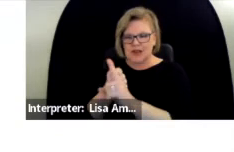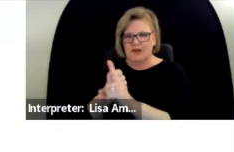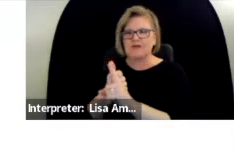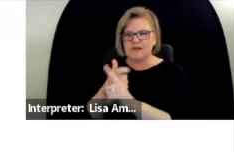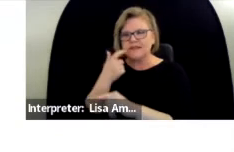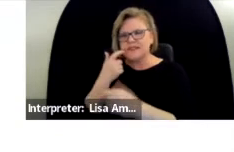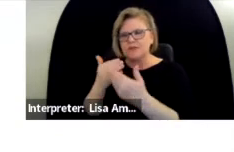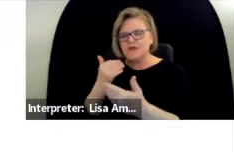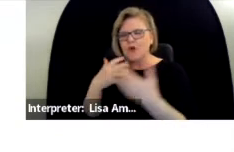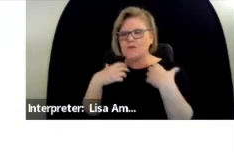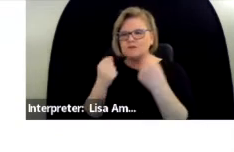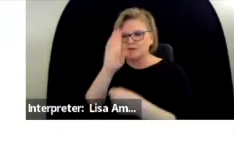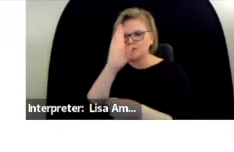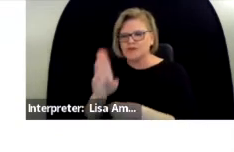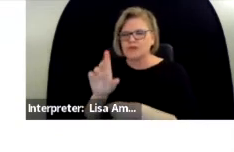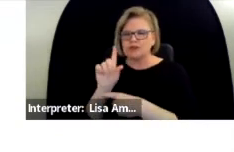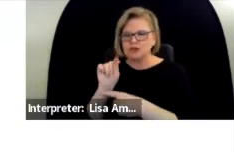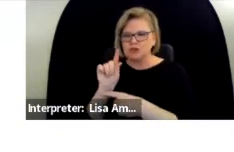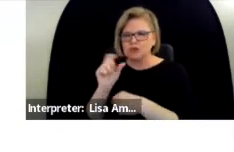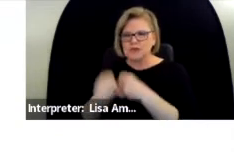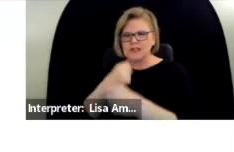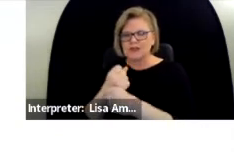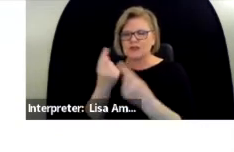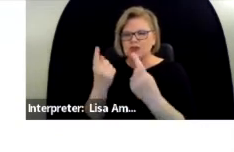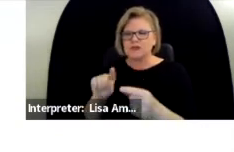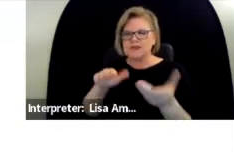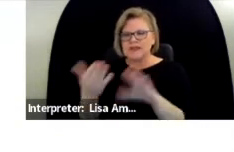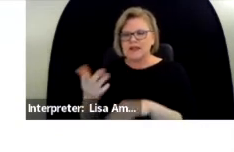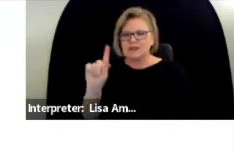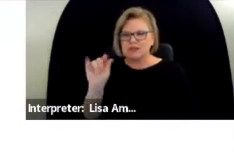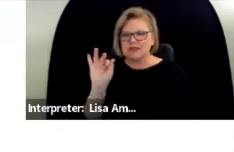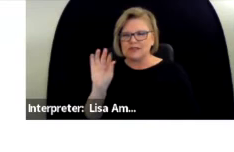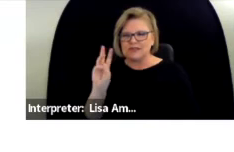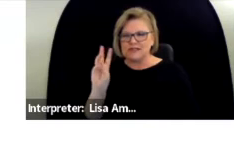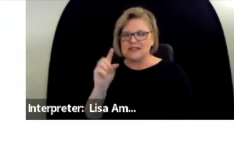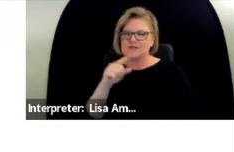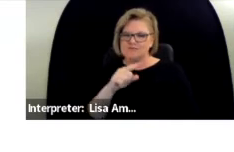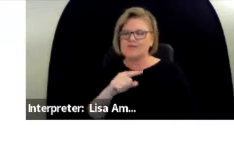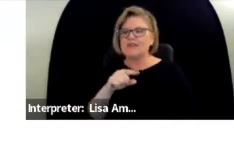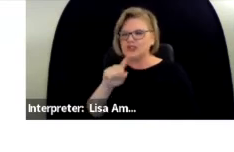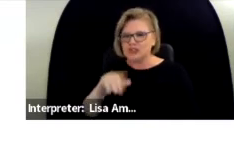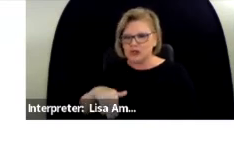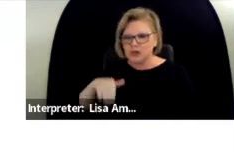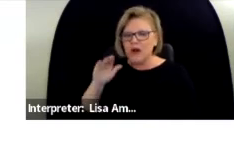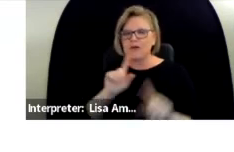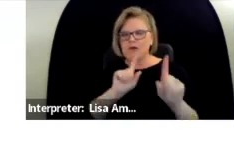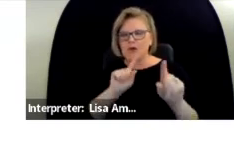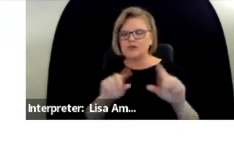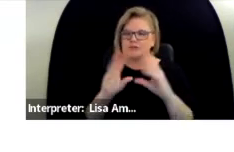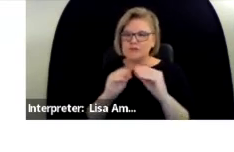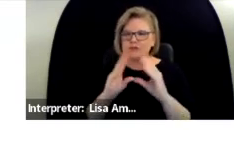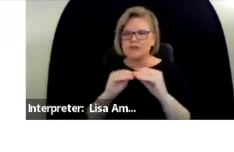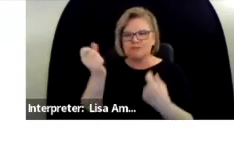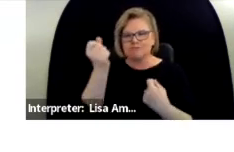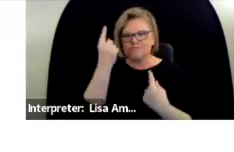he passed in 2016. So she grew up going to meetings and surrounded by the principles of recovery.